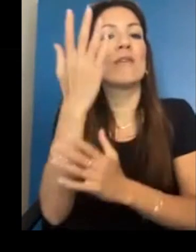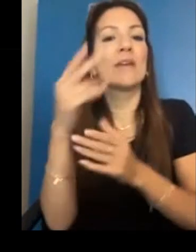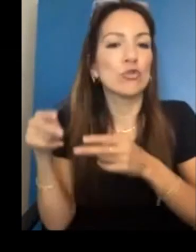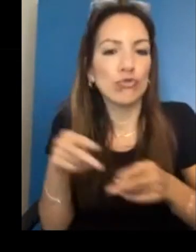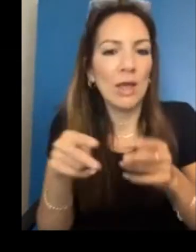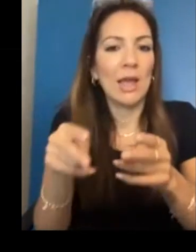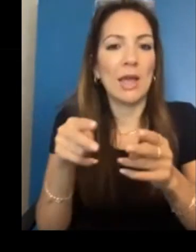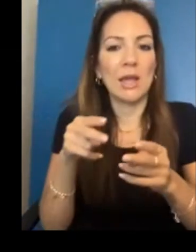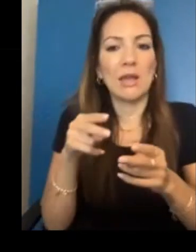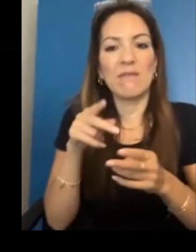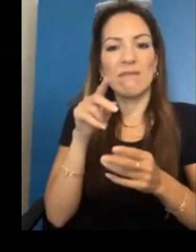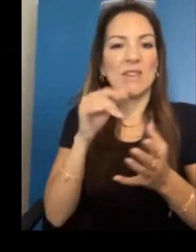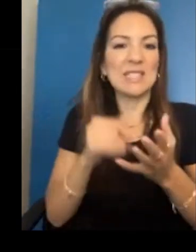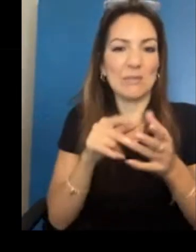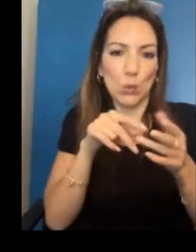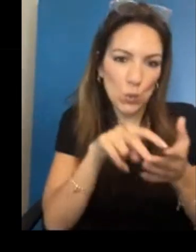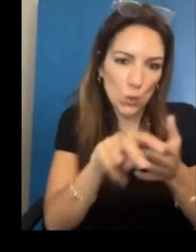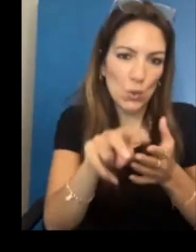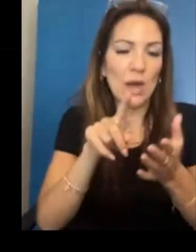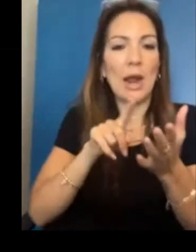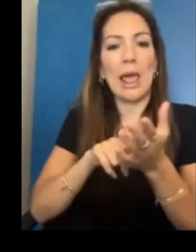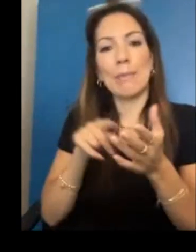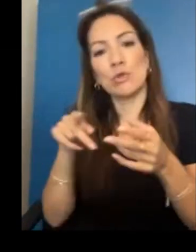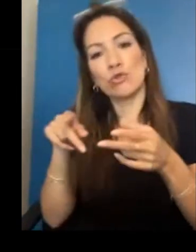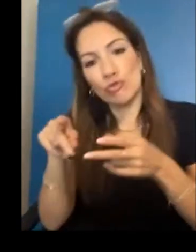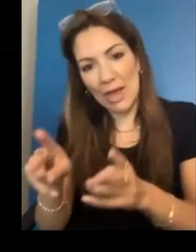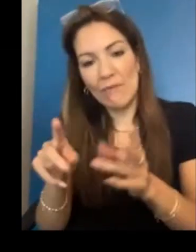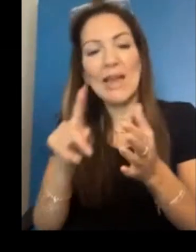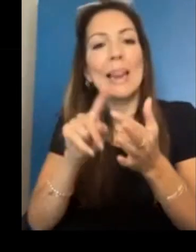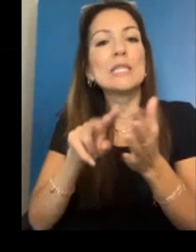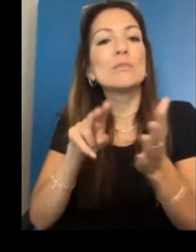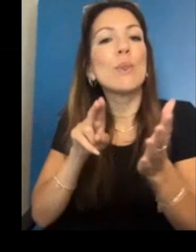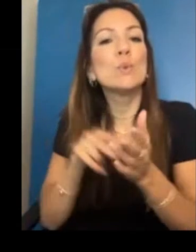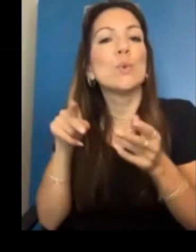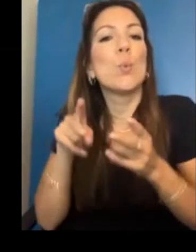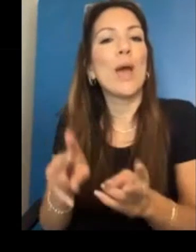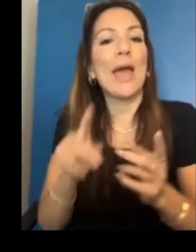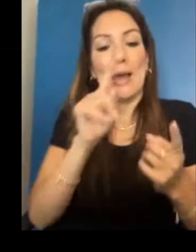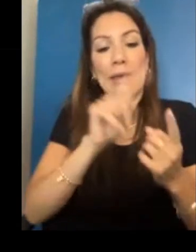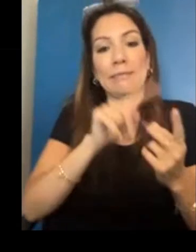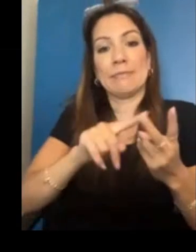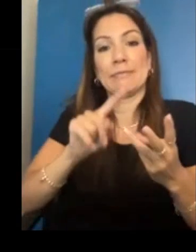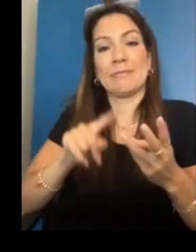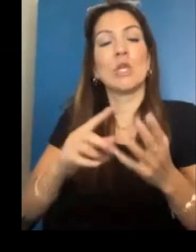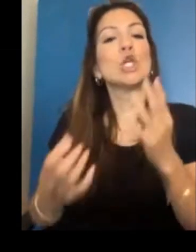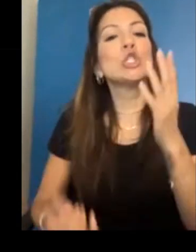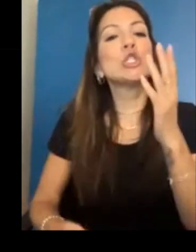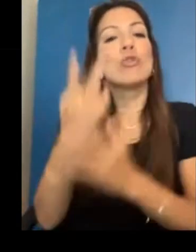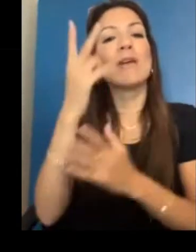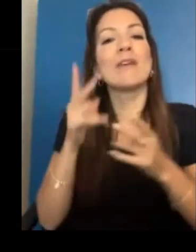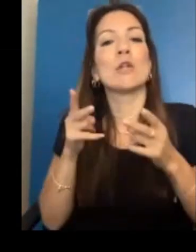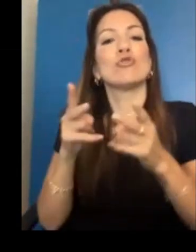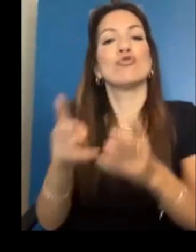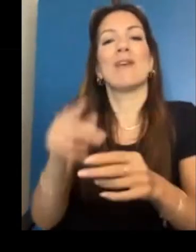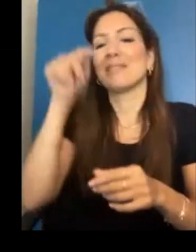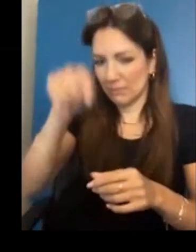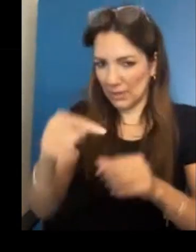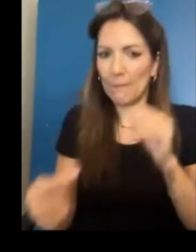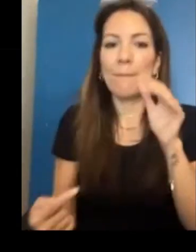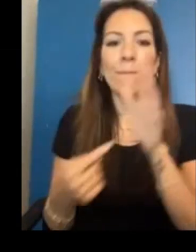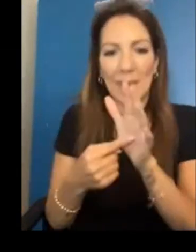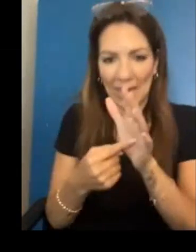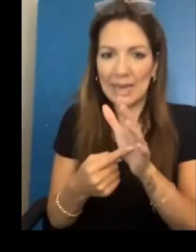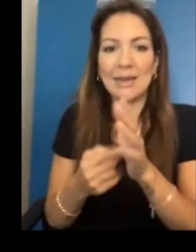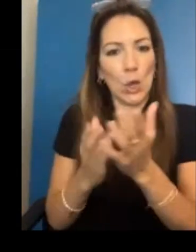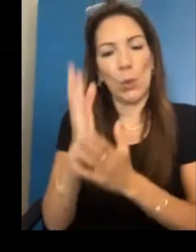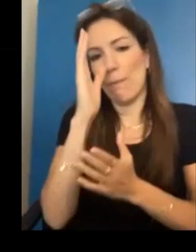Seacole Walk, Lappridge Drive, Bicknell Way, and Elizabeth Newton Way. And so Springfield Drive will be the main route for the trust that takes you through past